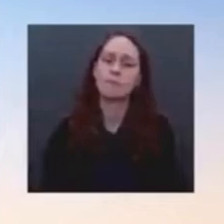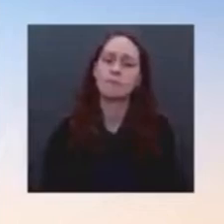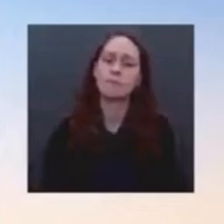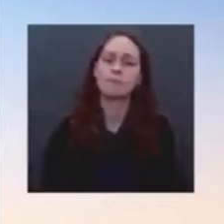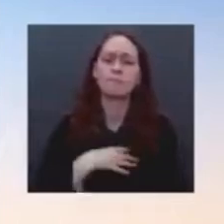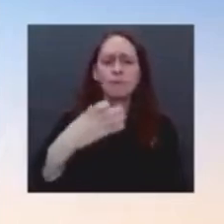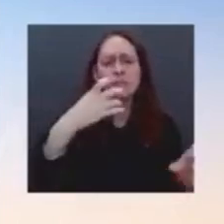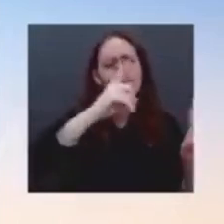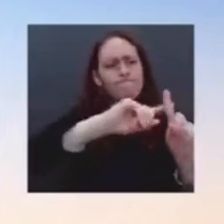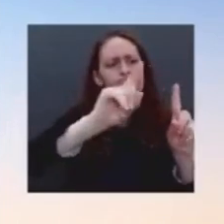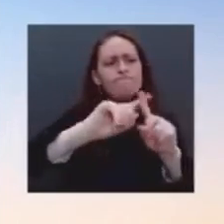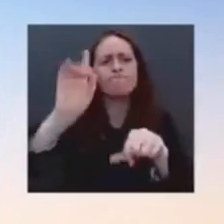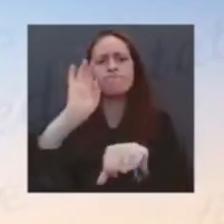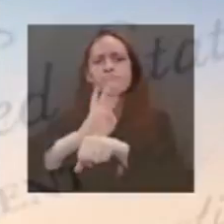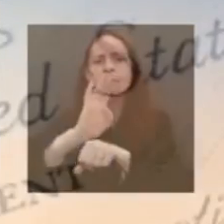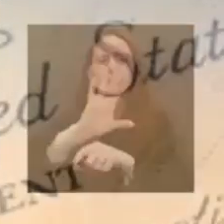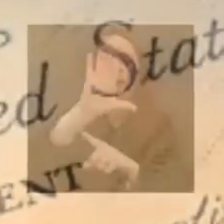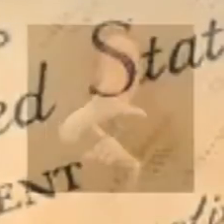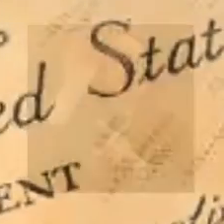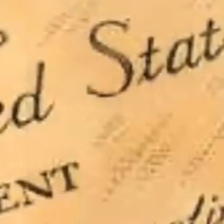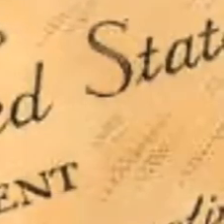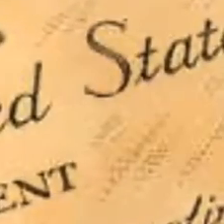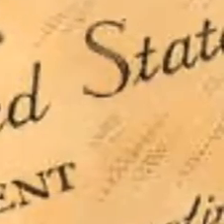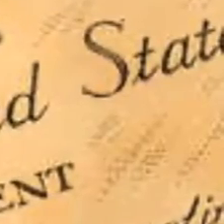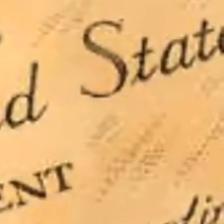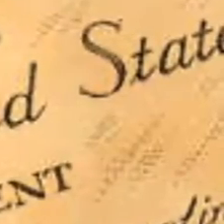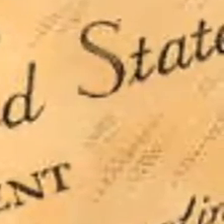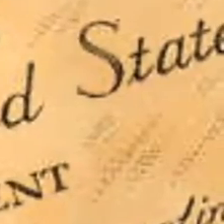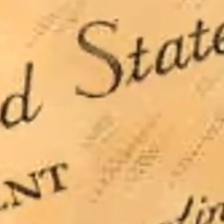accurate information. mean, look at the facts, right?